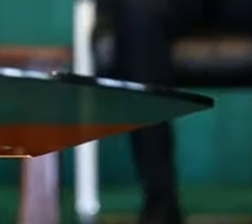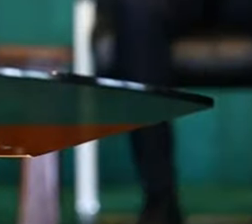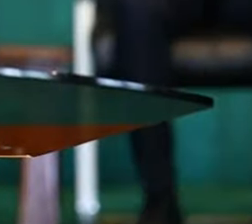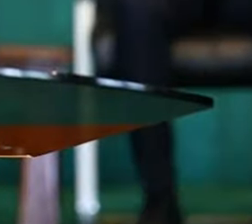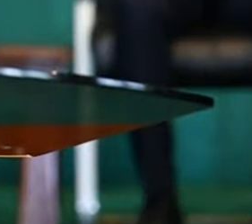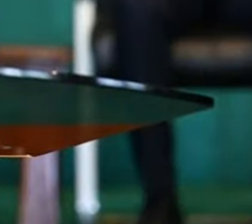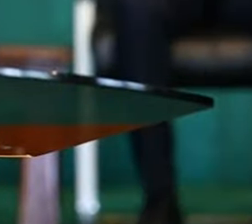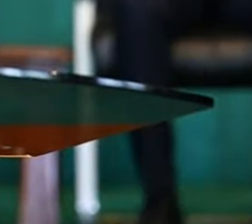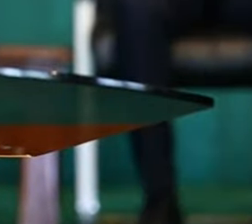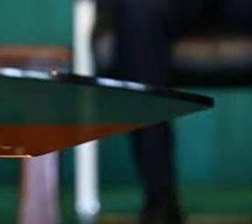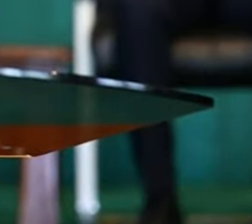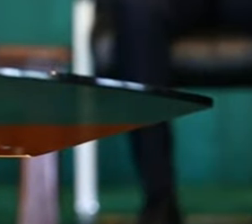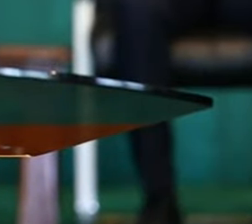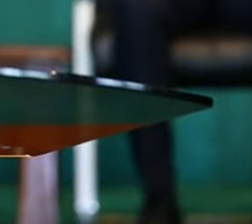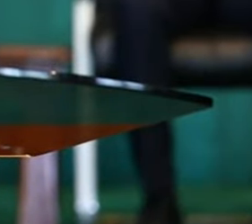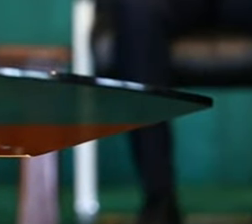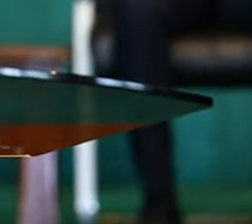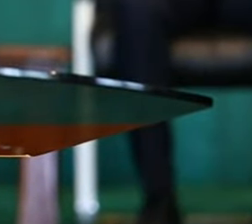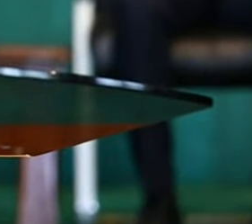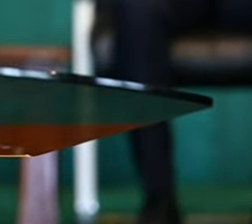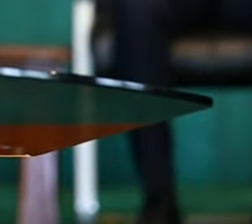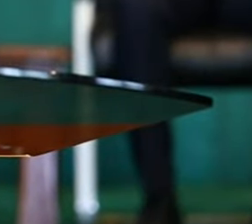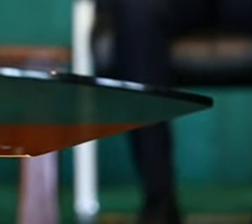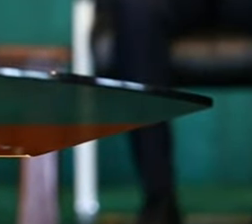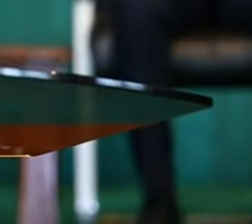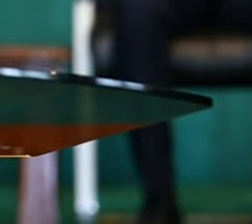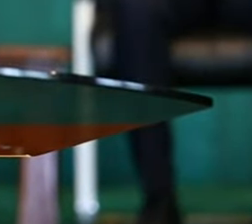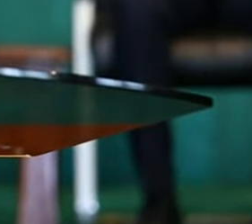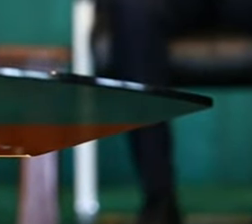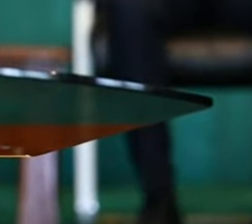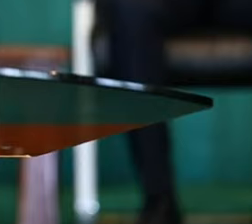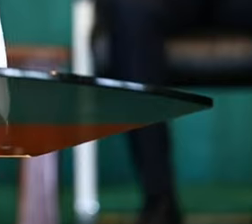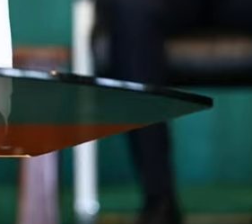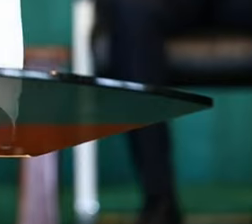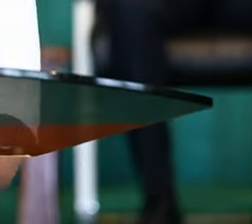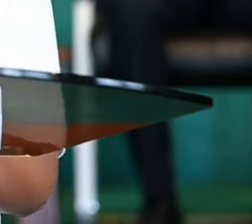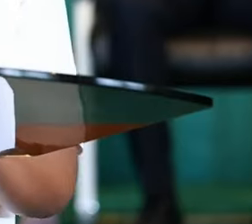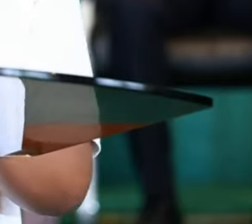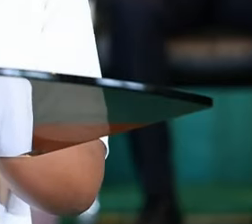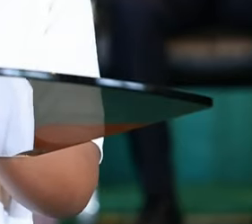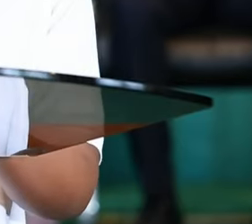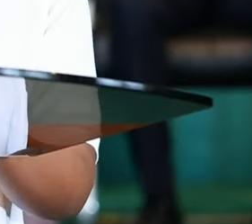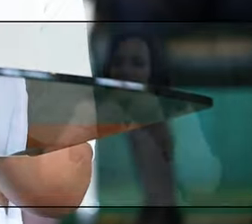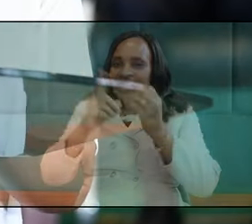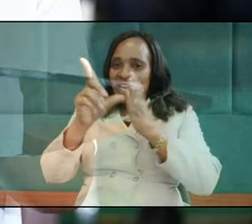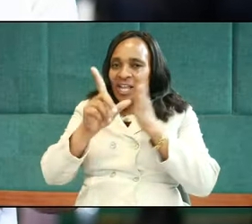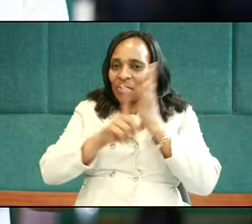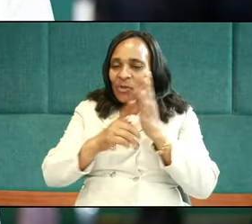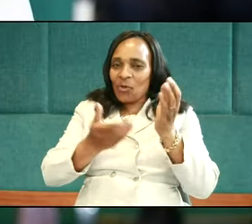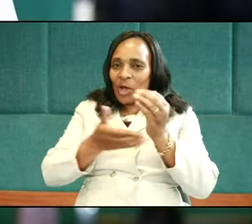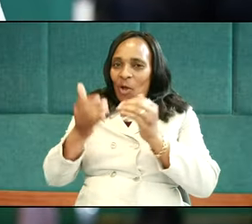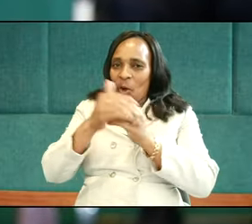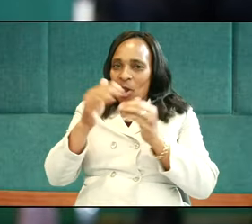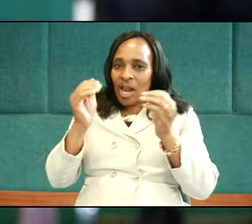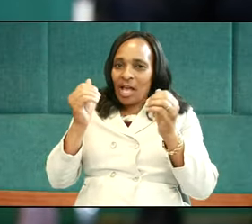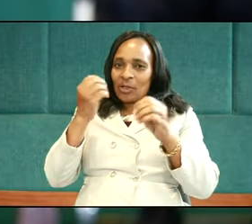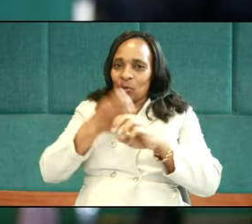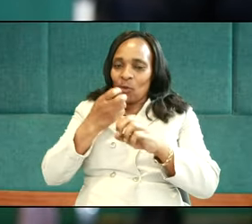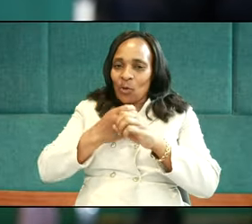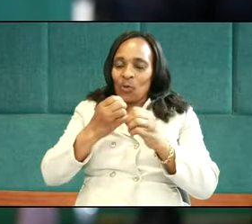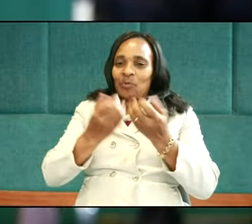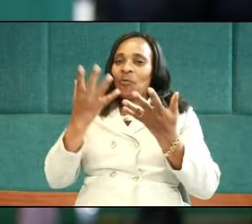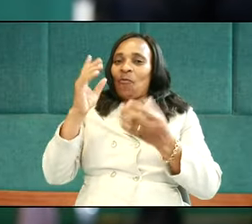Welcome and thank you for joining us as we go through the sixth lesson of the Cornerstone Connections of the first